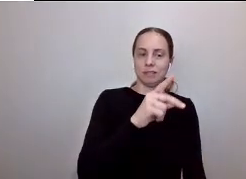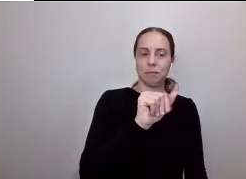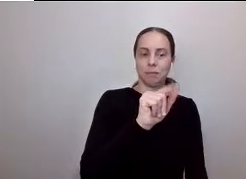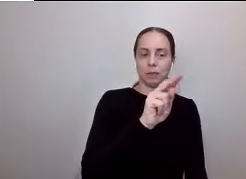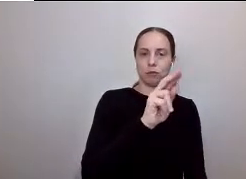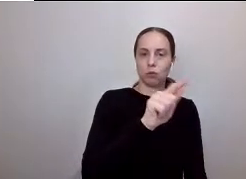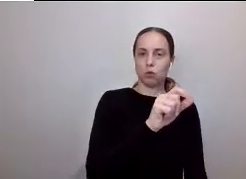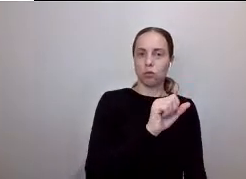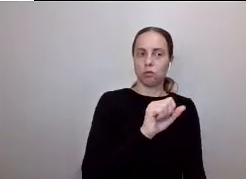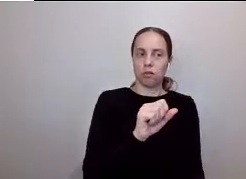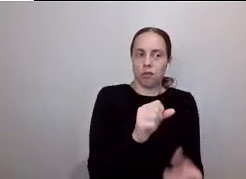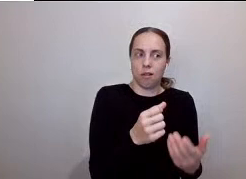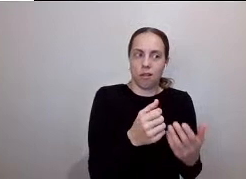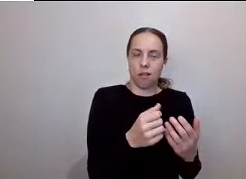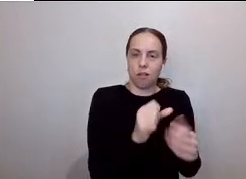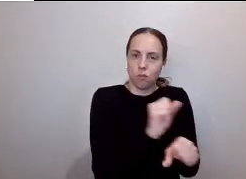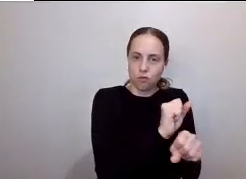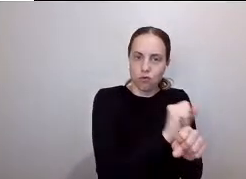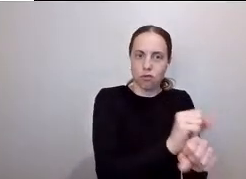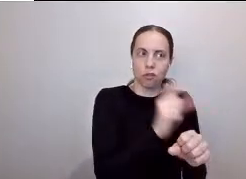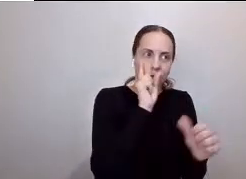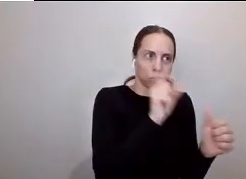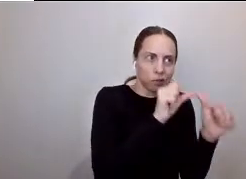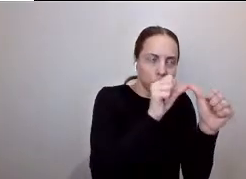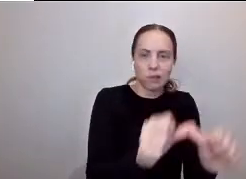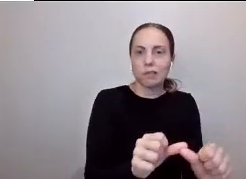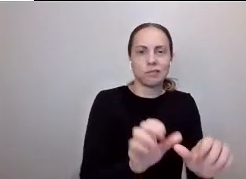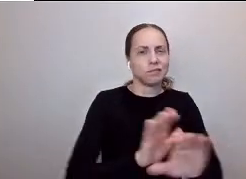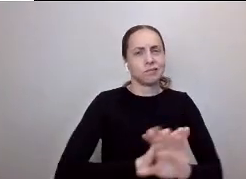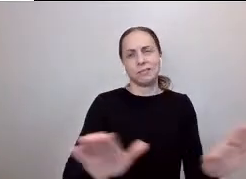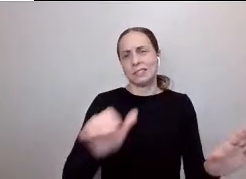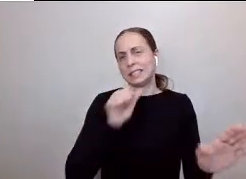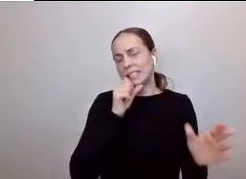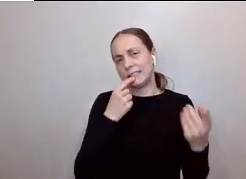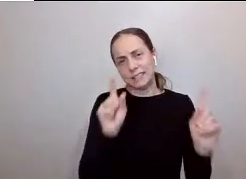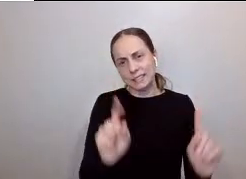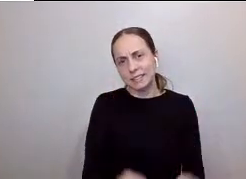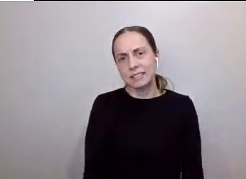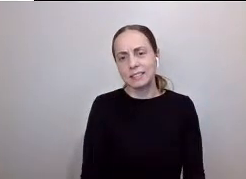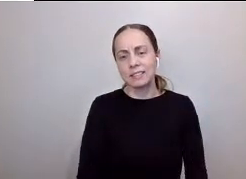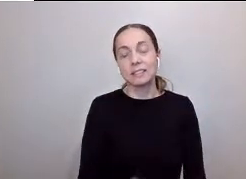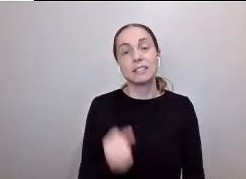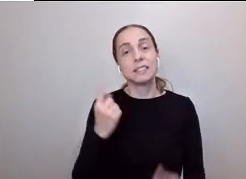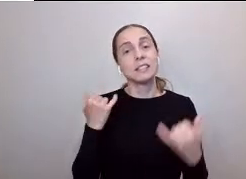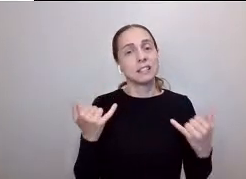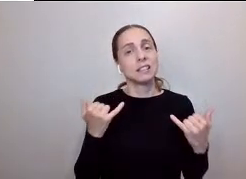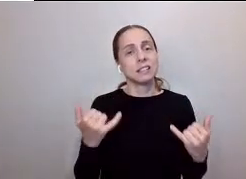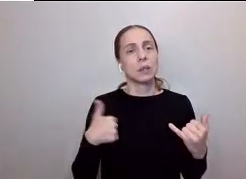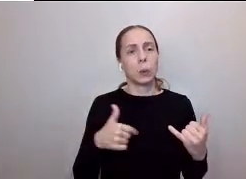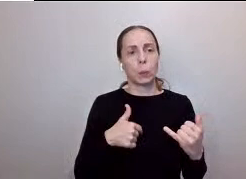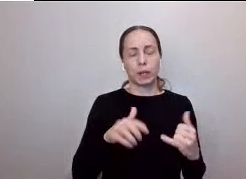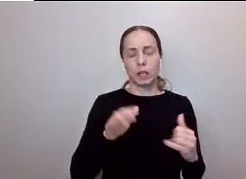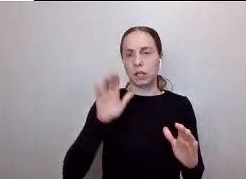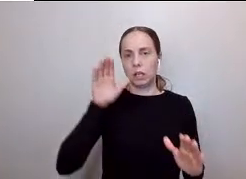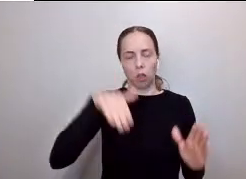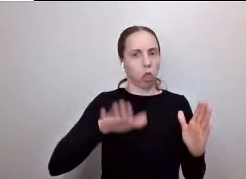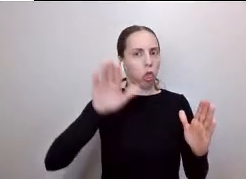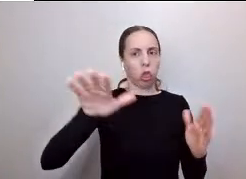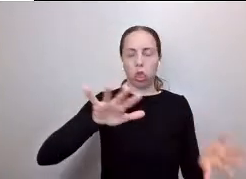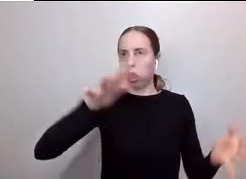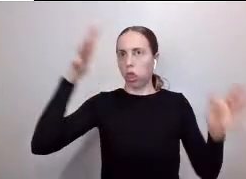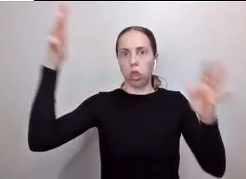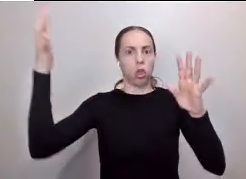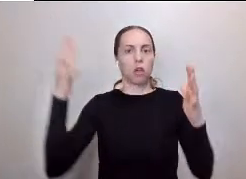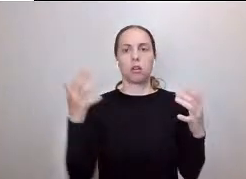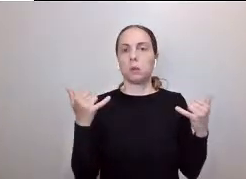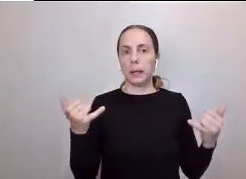responsible governing. The truth is, we're in a moment of incredible uncertainty as a city and as a country. Questions of future